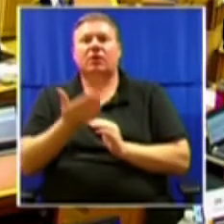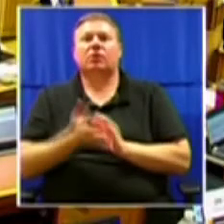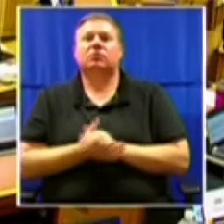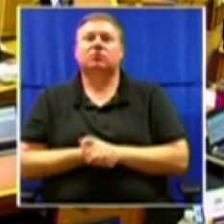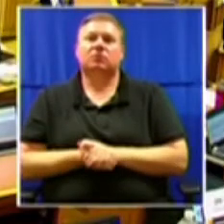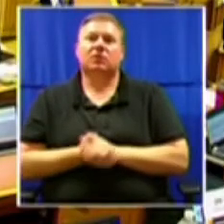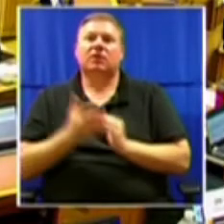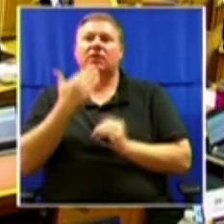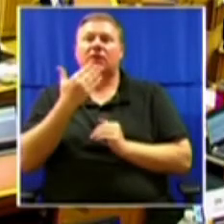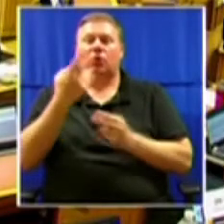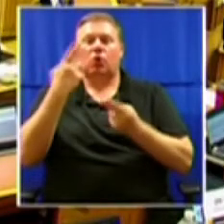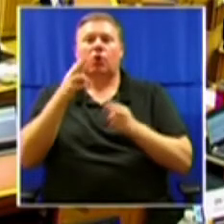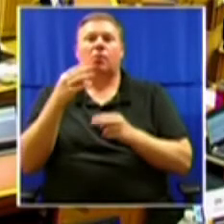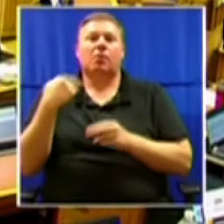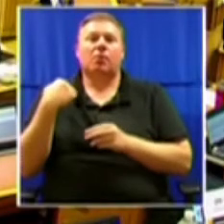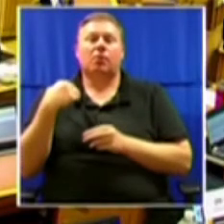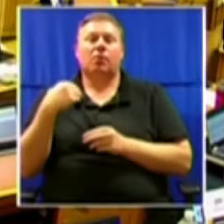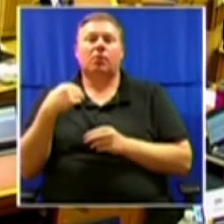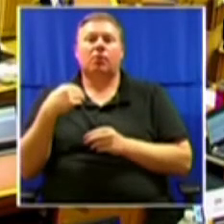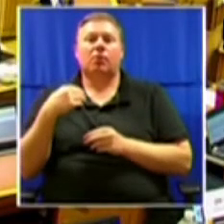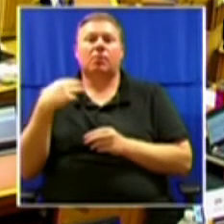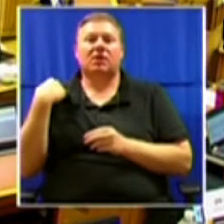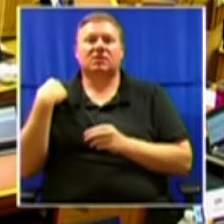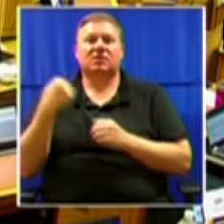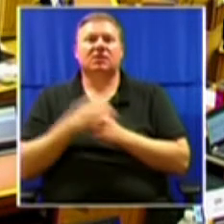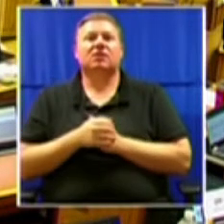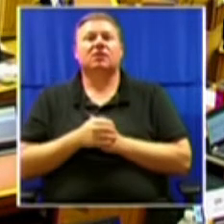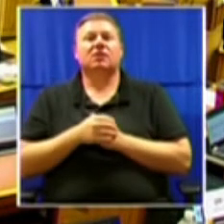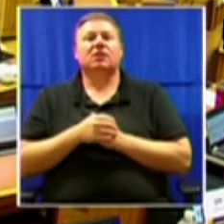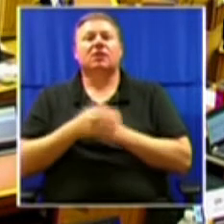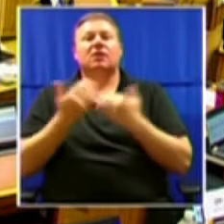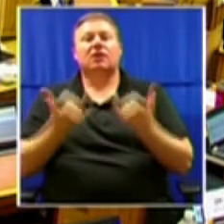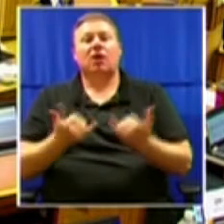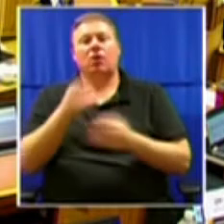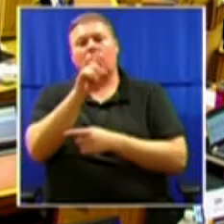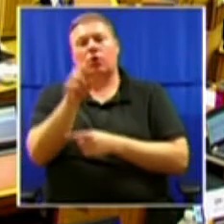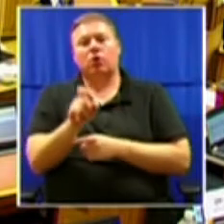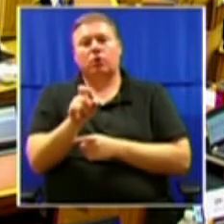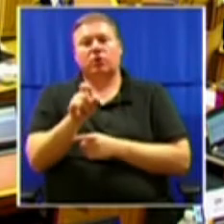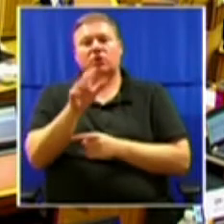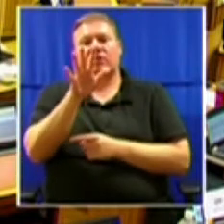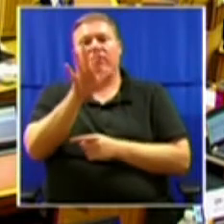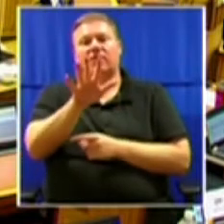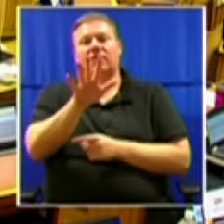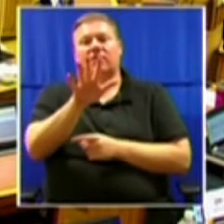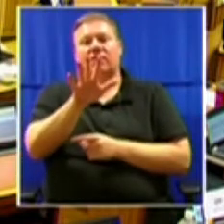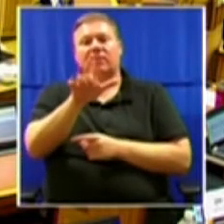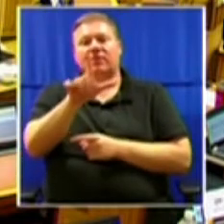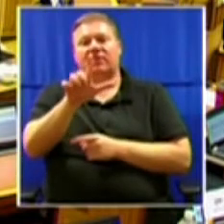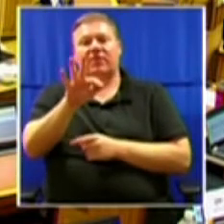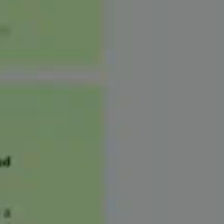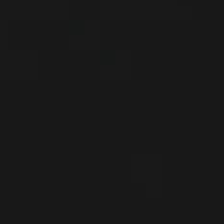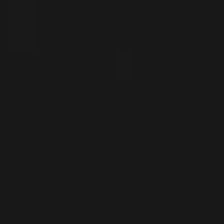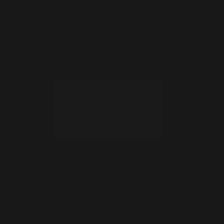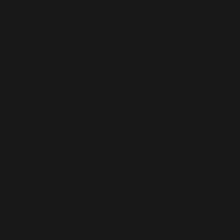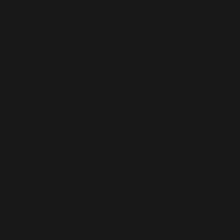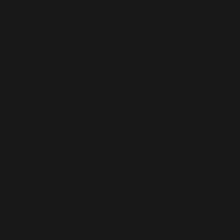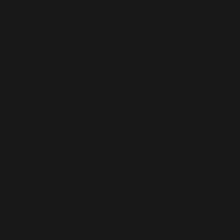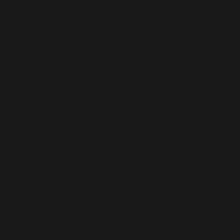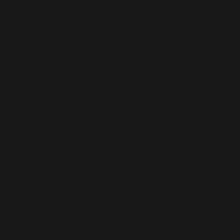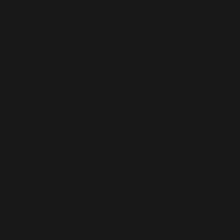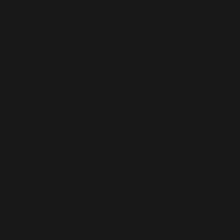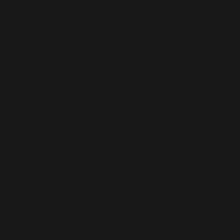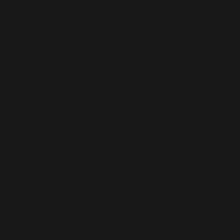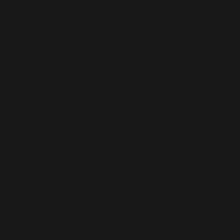Honourable Minister. Honourable Members, we will now proceed to question number 573 that has been asked